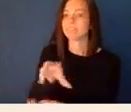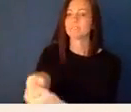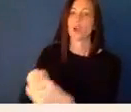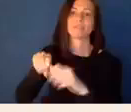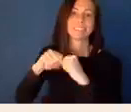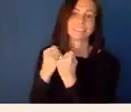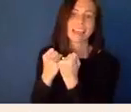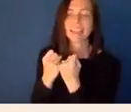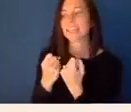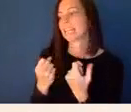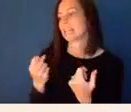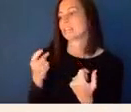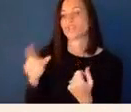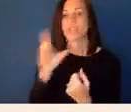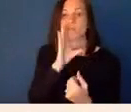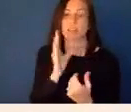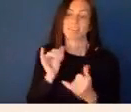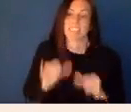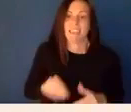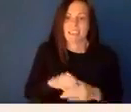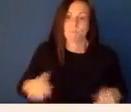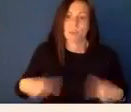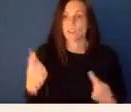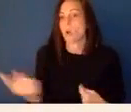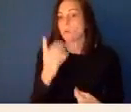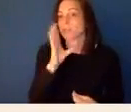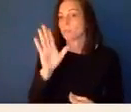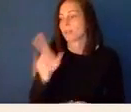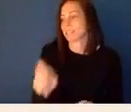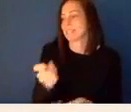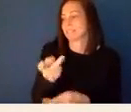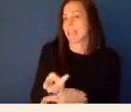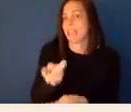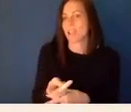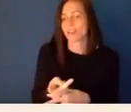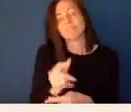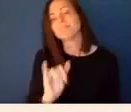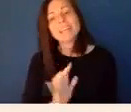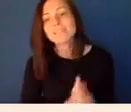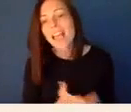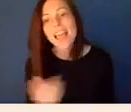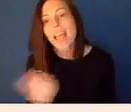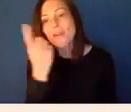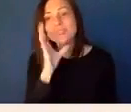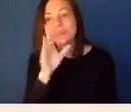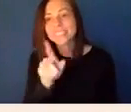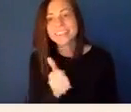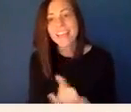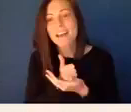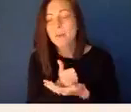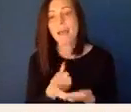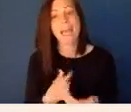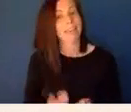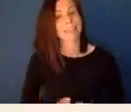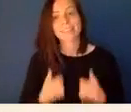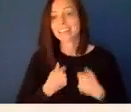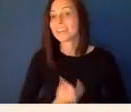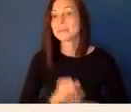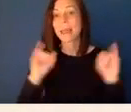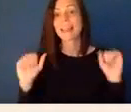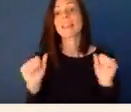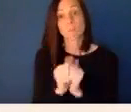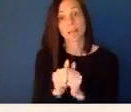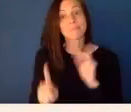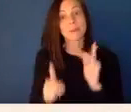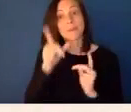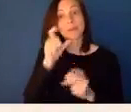wheelchair and she's always going to need care. Okay, that's fine. I'm always going to need care. And guess what? I live independently. with care. I